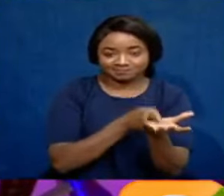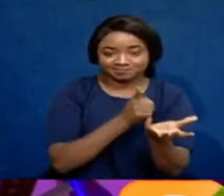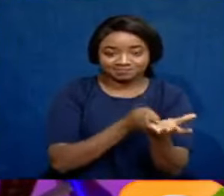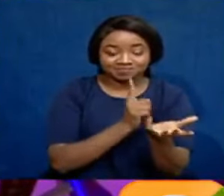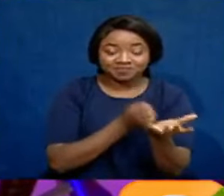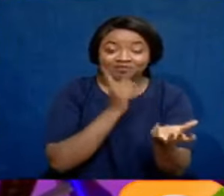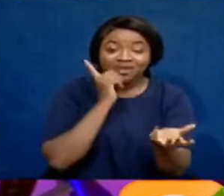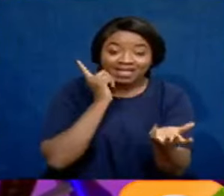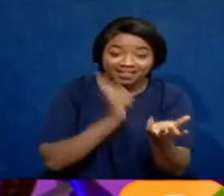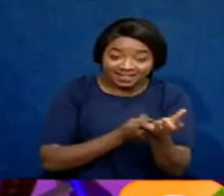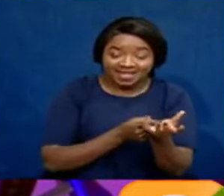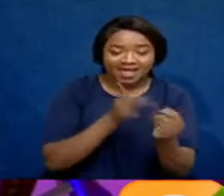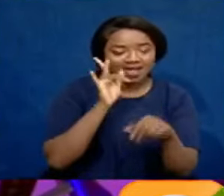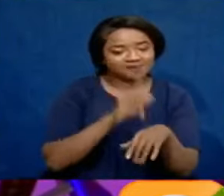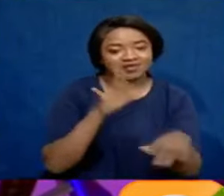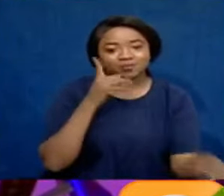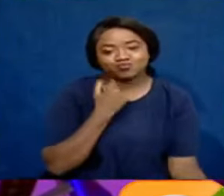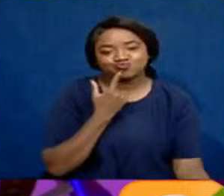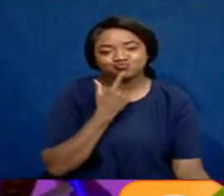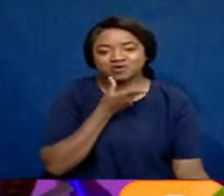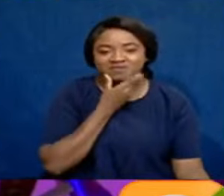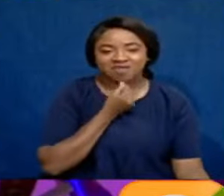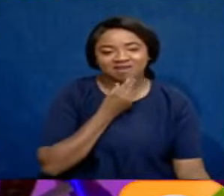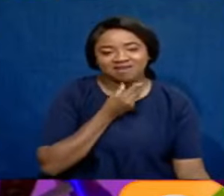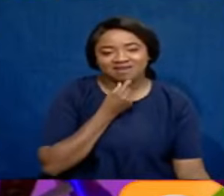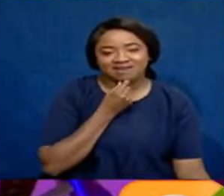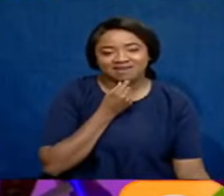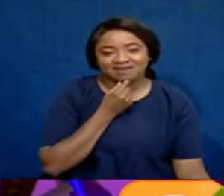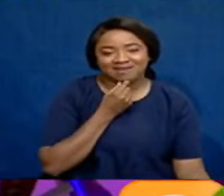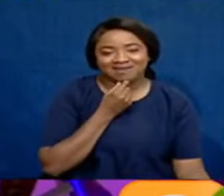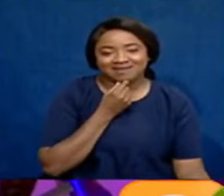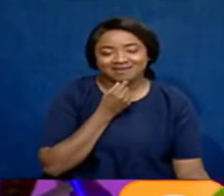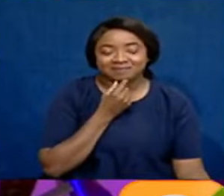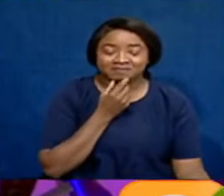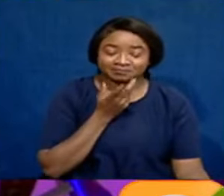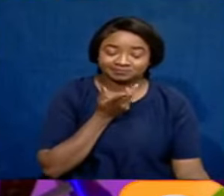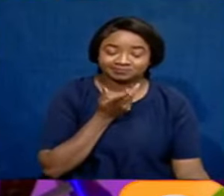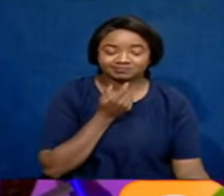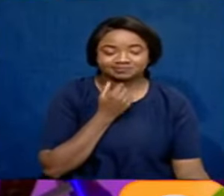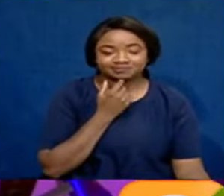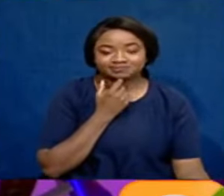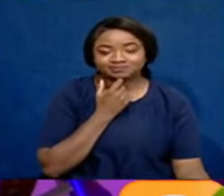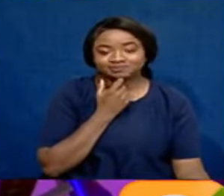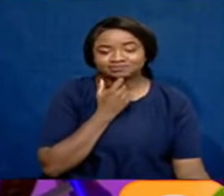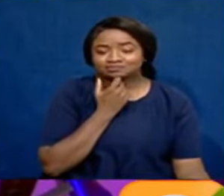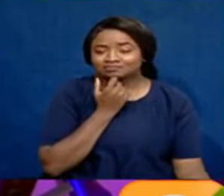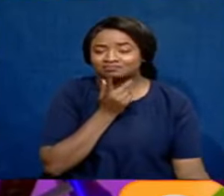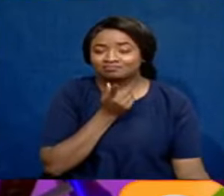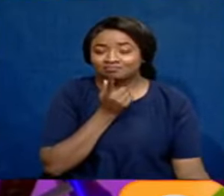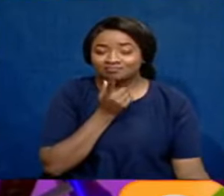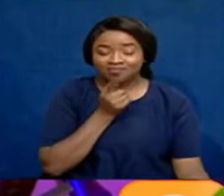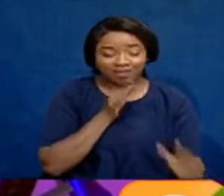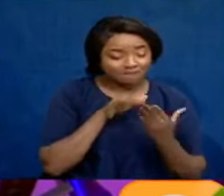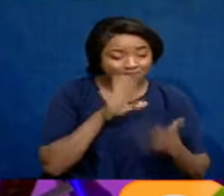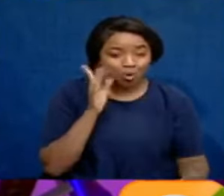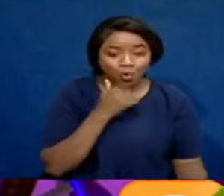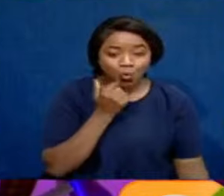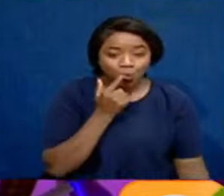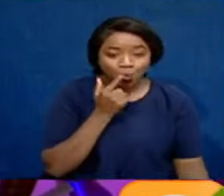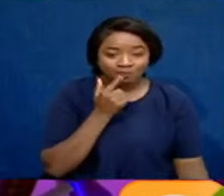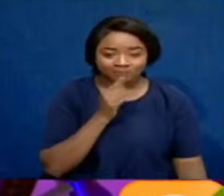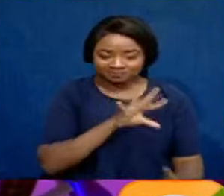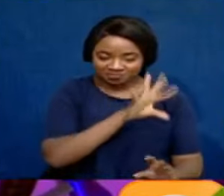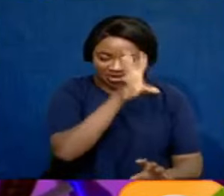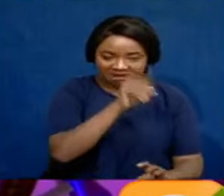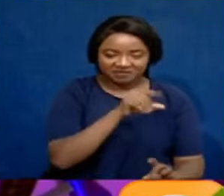men specifically, and risk factors, in terms of risk factors, black men and Asian men, I